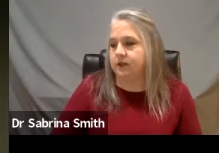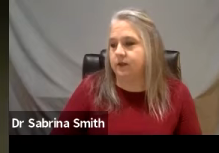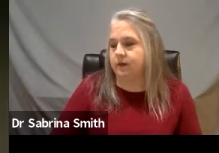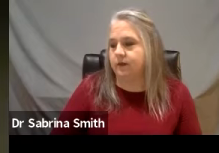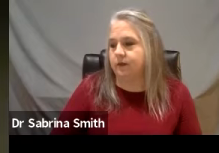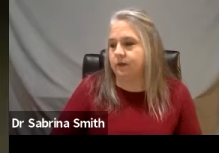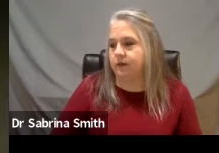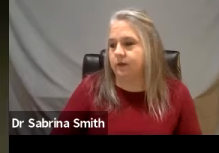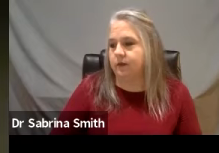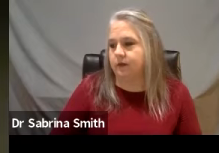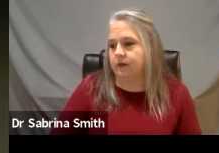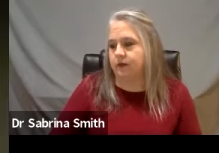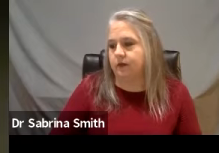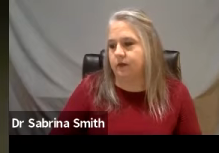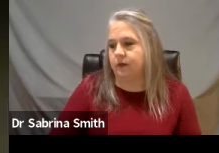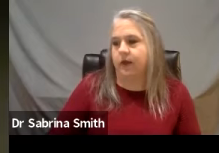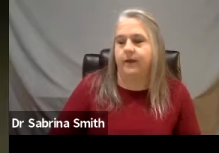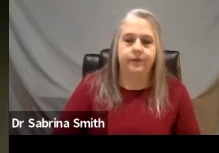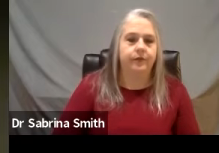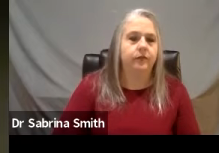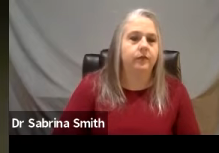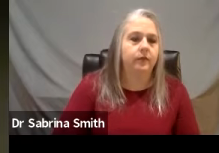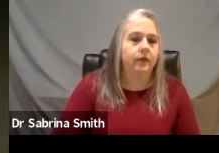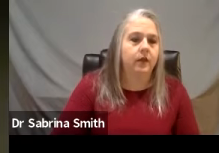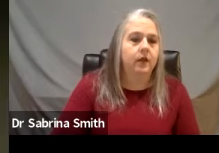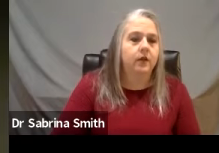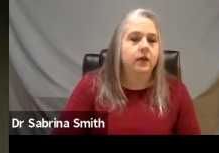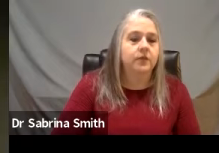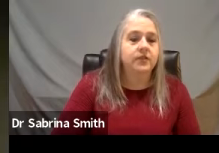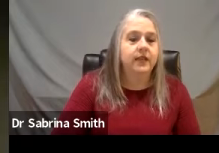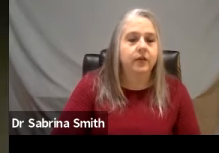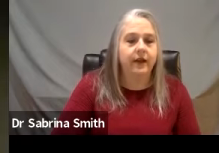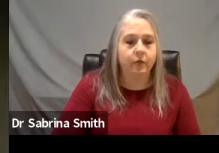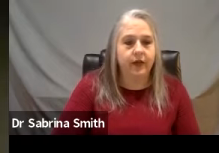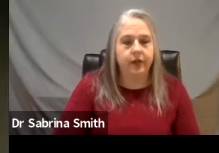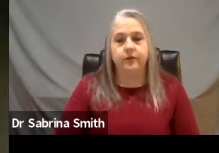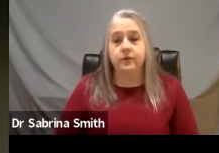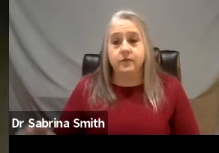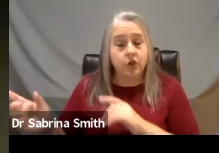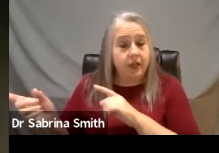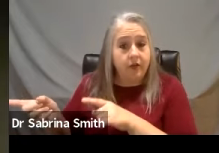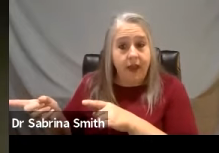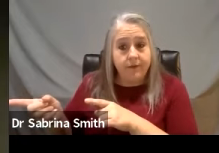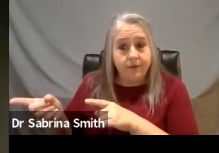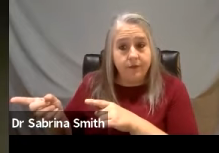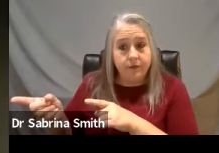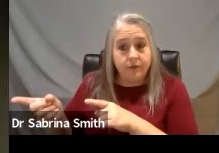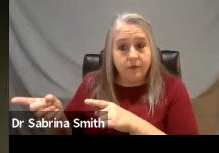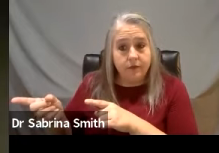get Big sister's clothes. Okay. I'm just getting it ready for when I do. So you could hear